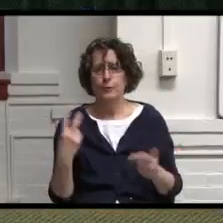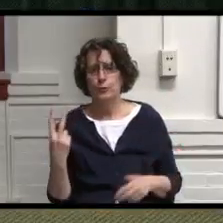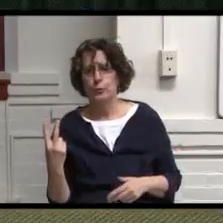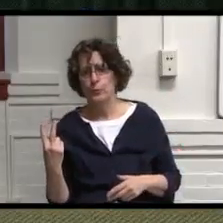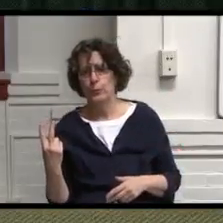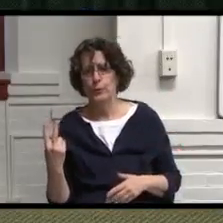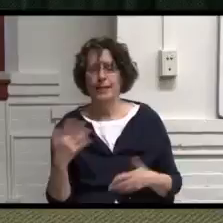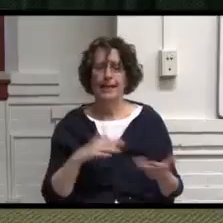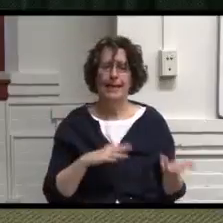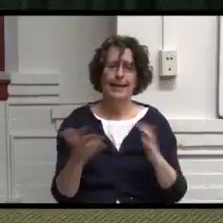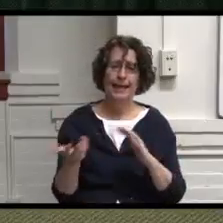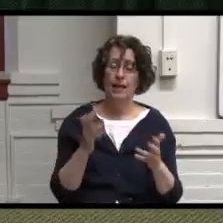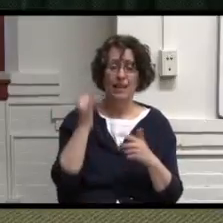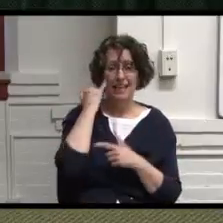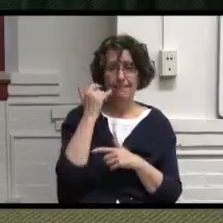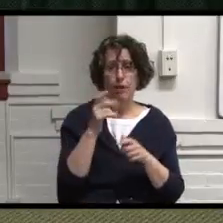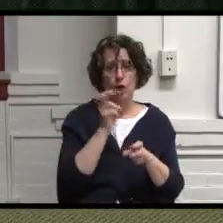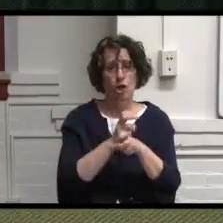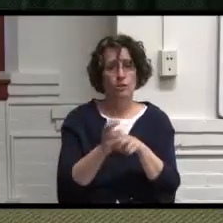it's hard finding